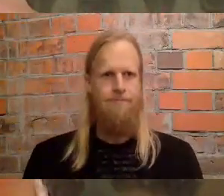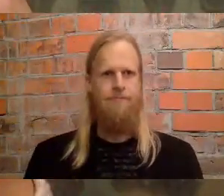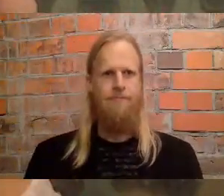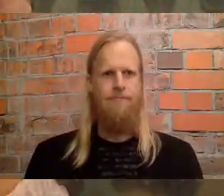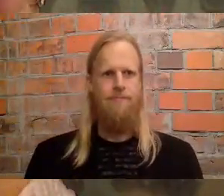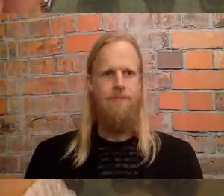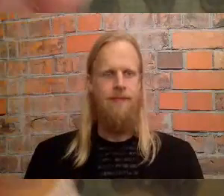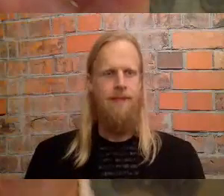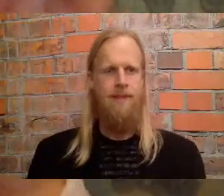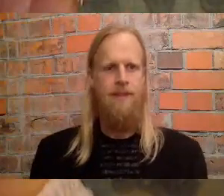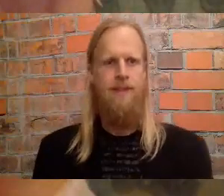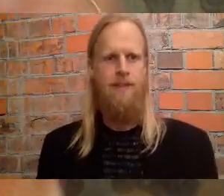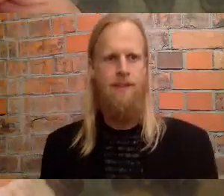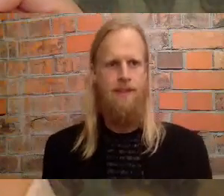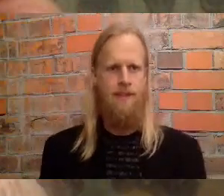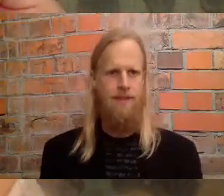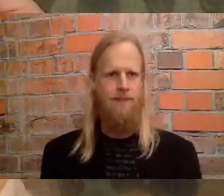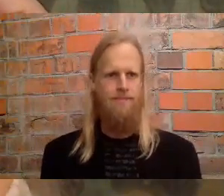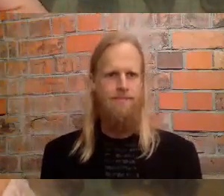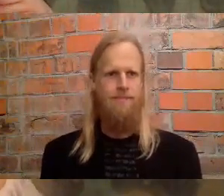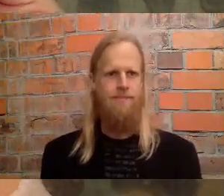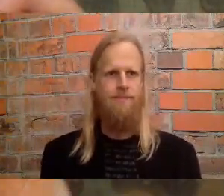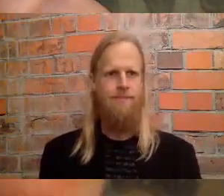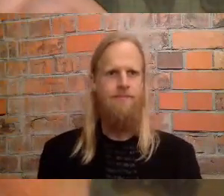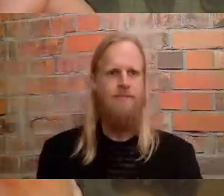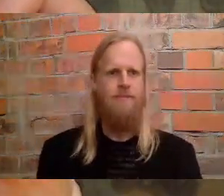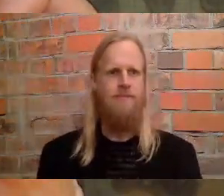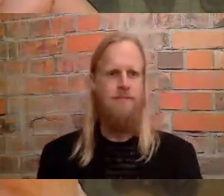you would say wow to,